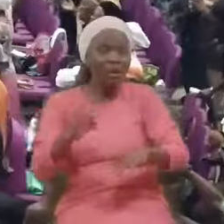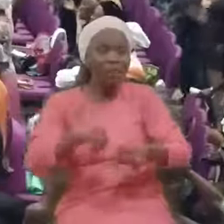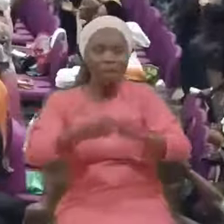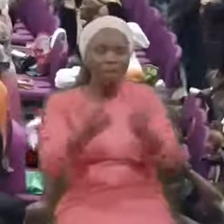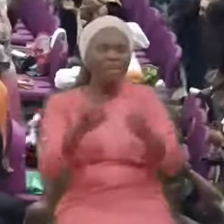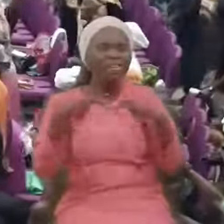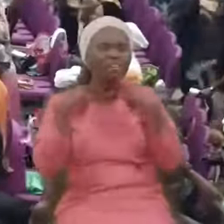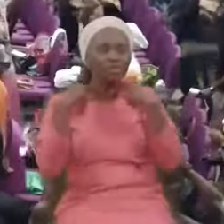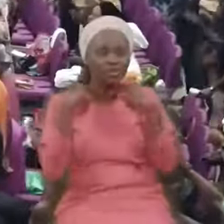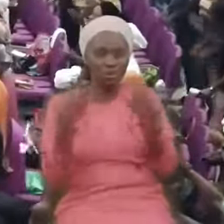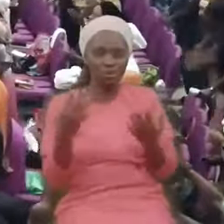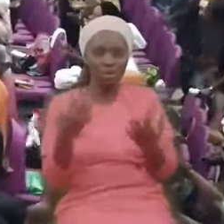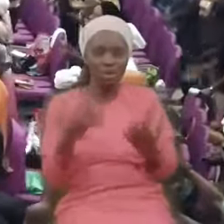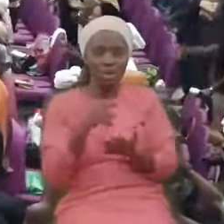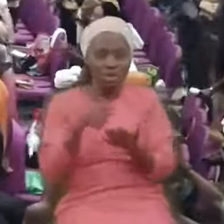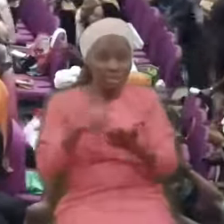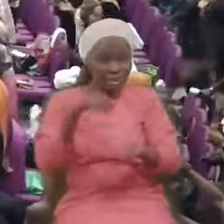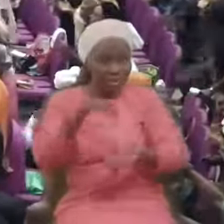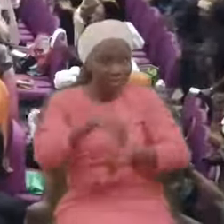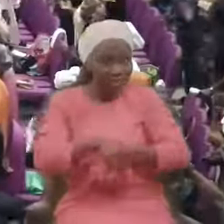Tonight is a night of salvation.